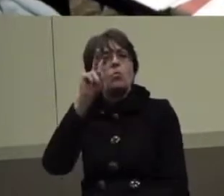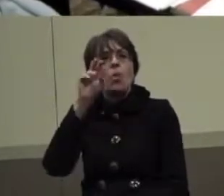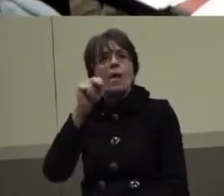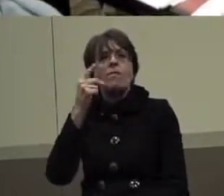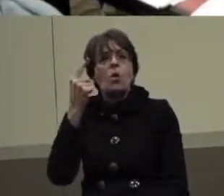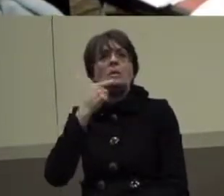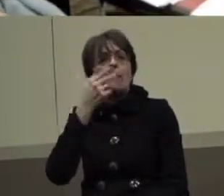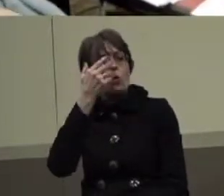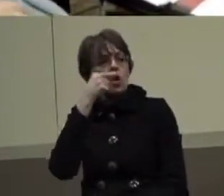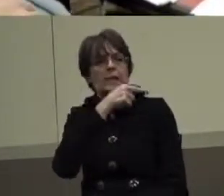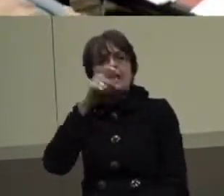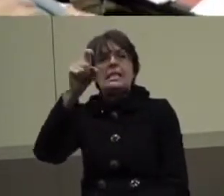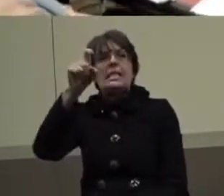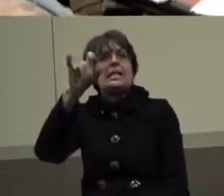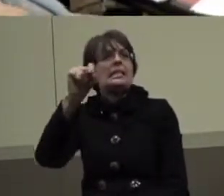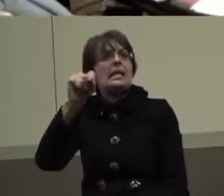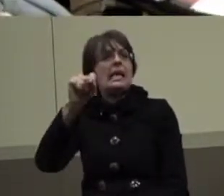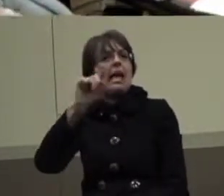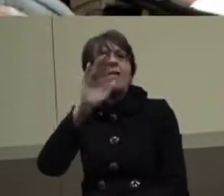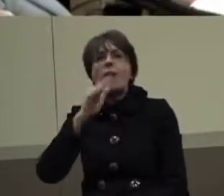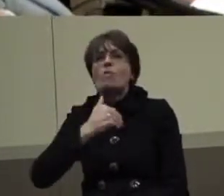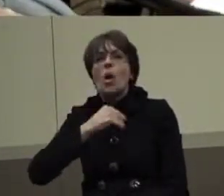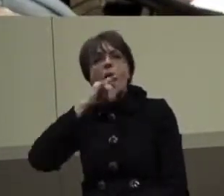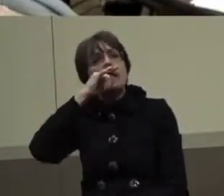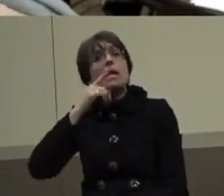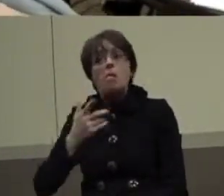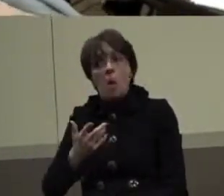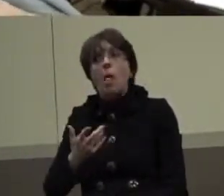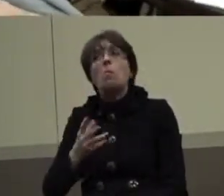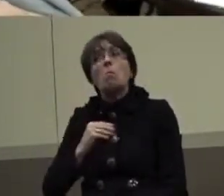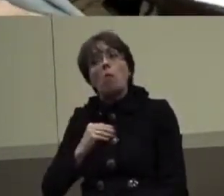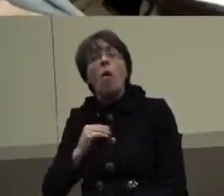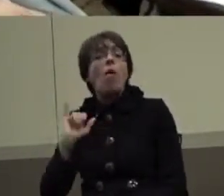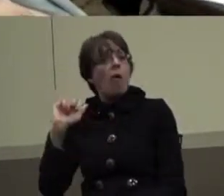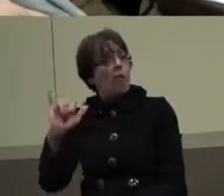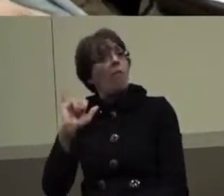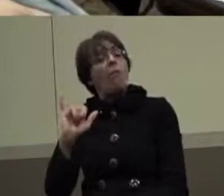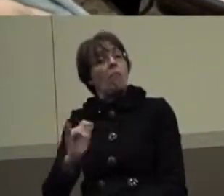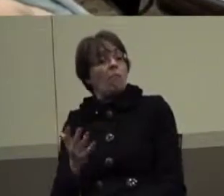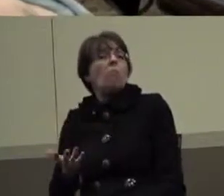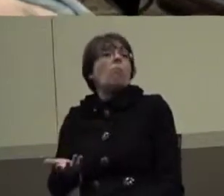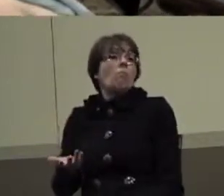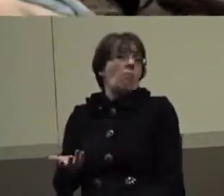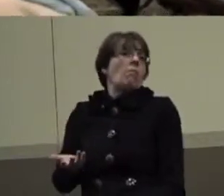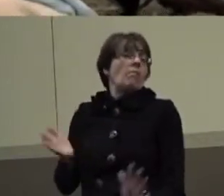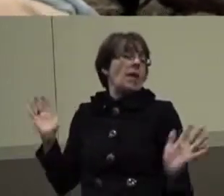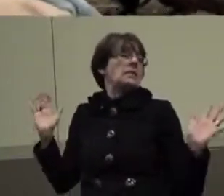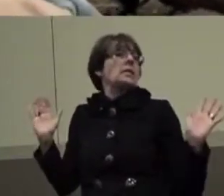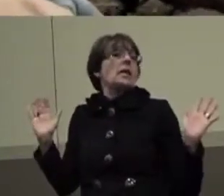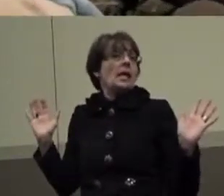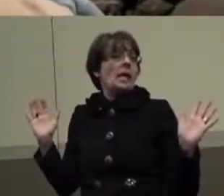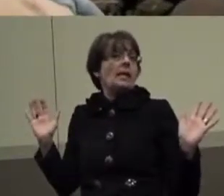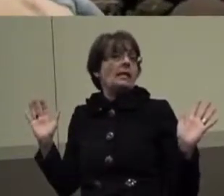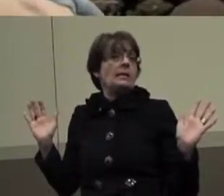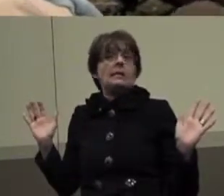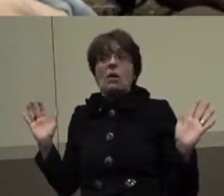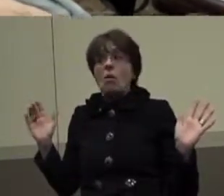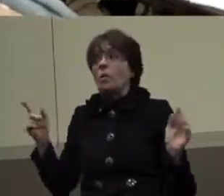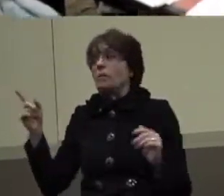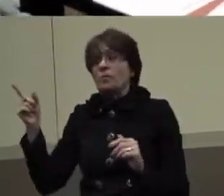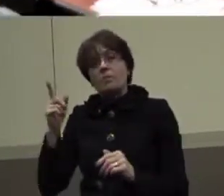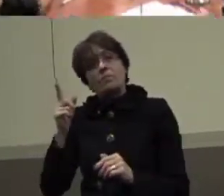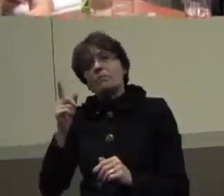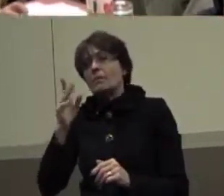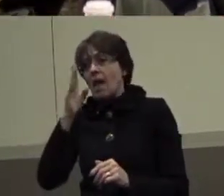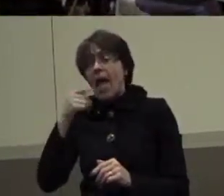needs it. And I have never had a kid. Yeah. They're like, oh, yep. And then that's it. So I, honest to